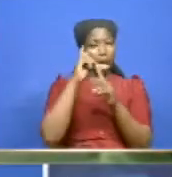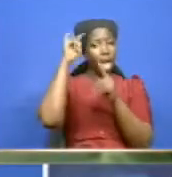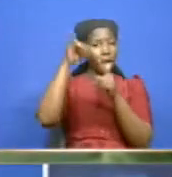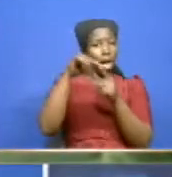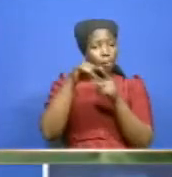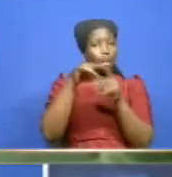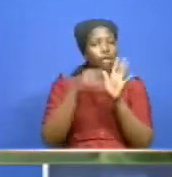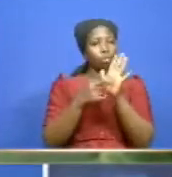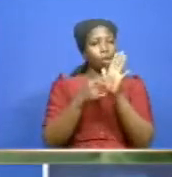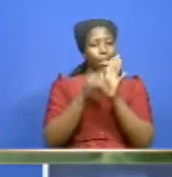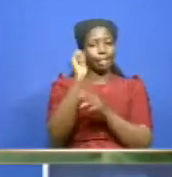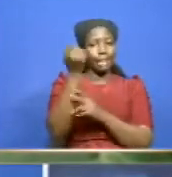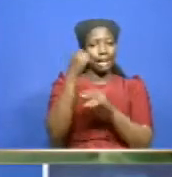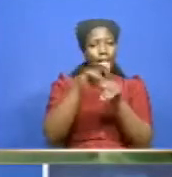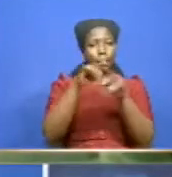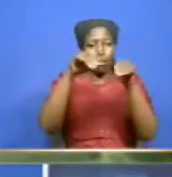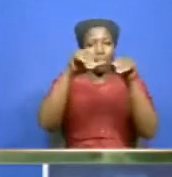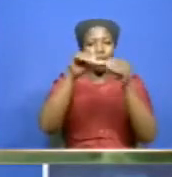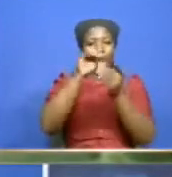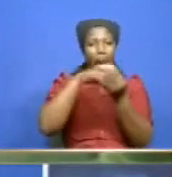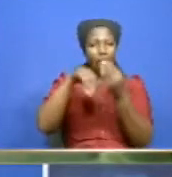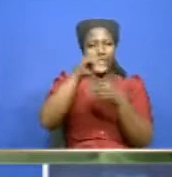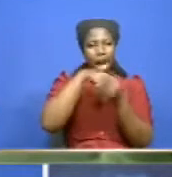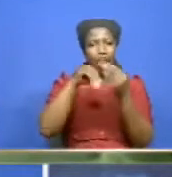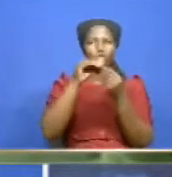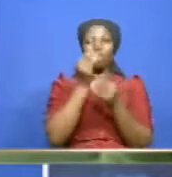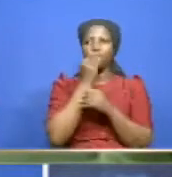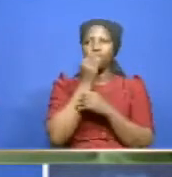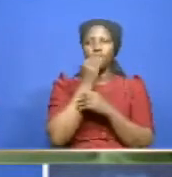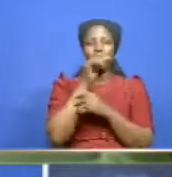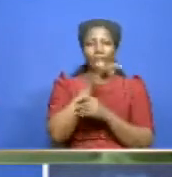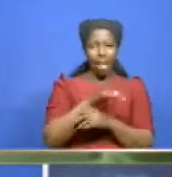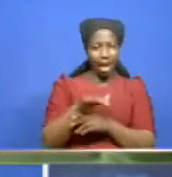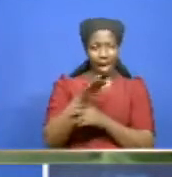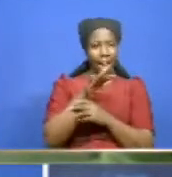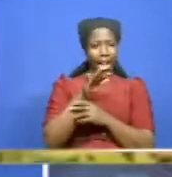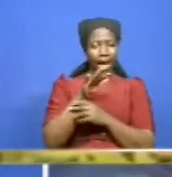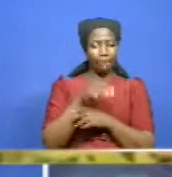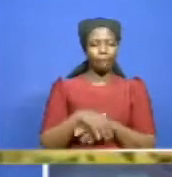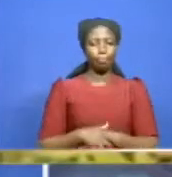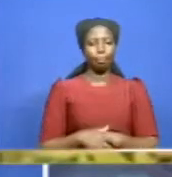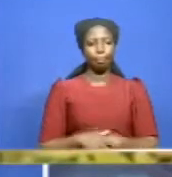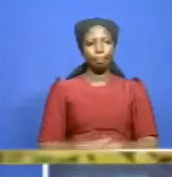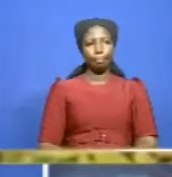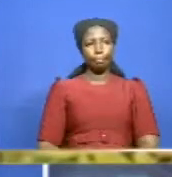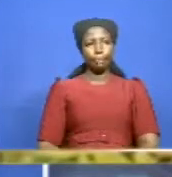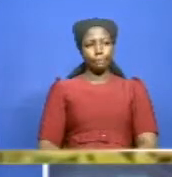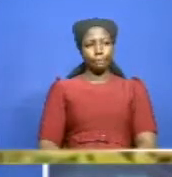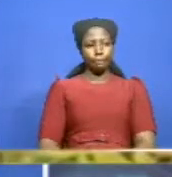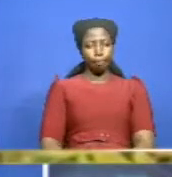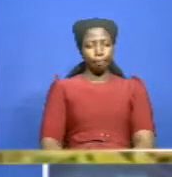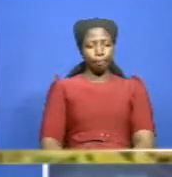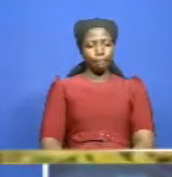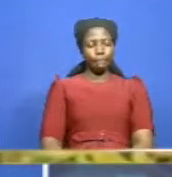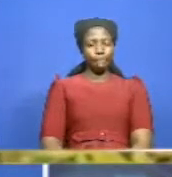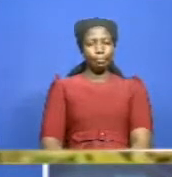as a quality avocado fruit source market. Regina Manyara reporting for Channel One Business.